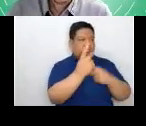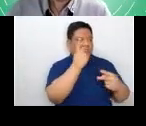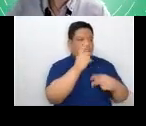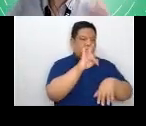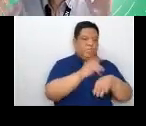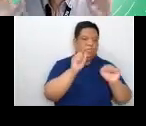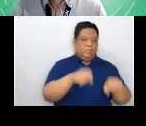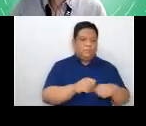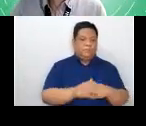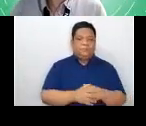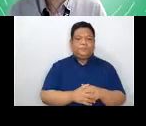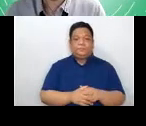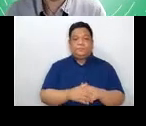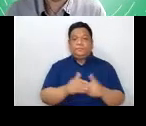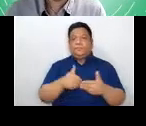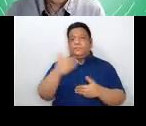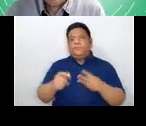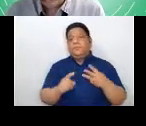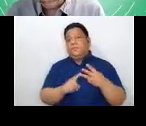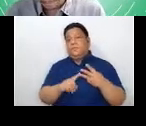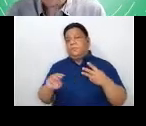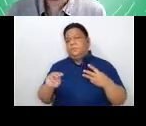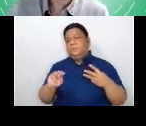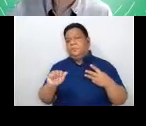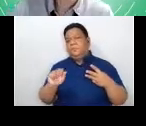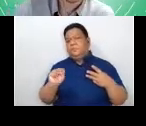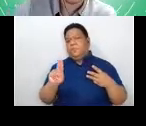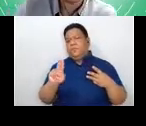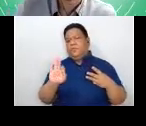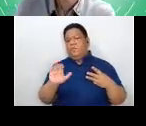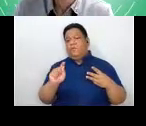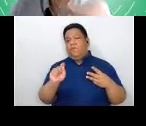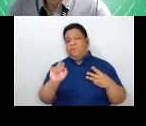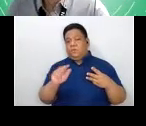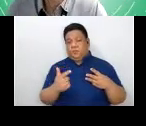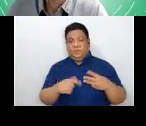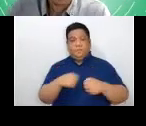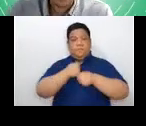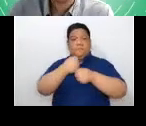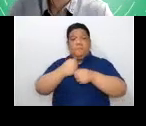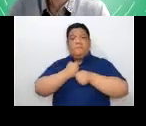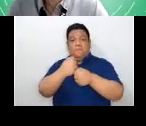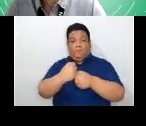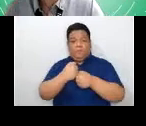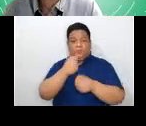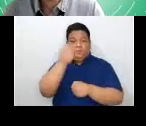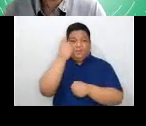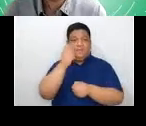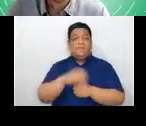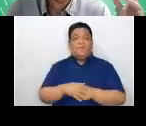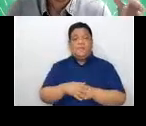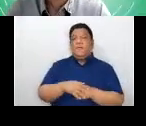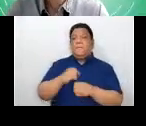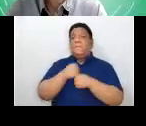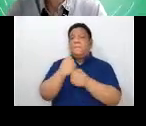And okay, so next one is manufacturing. When you say fabrication, very obvious. So traditional in